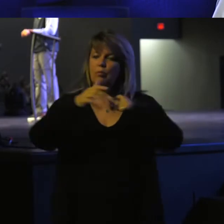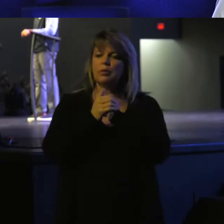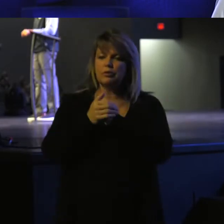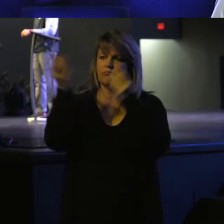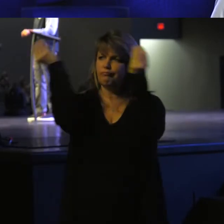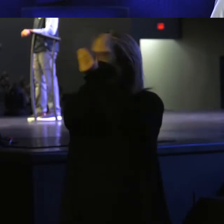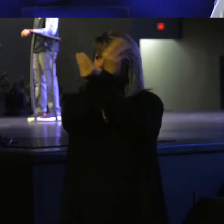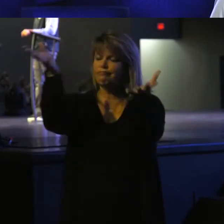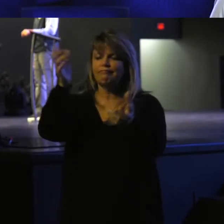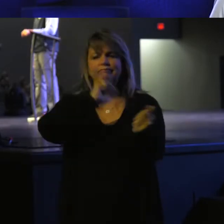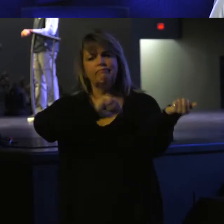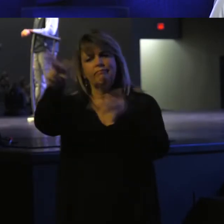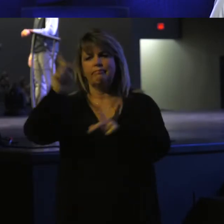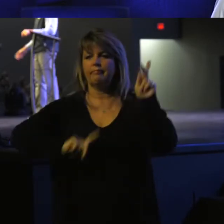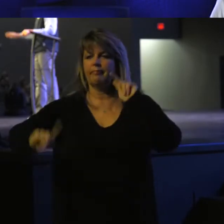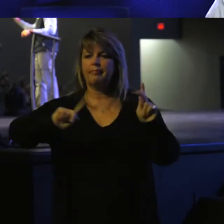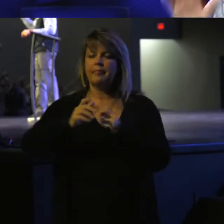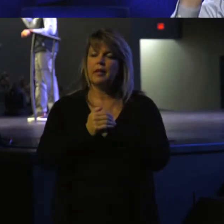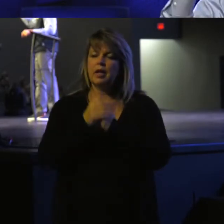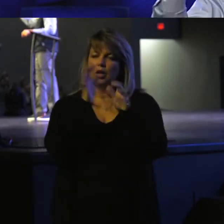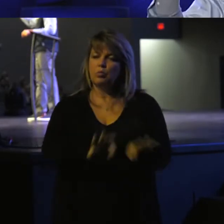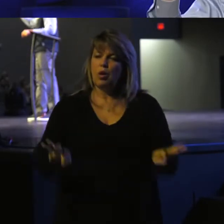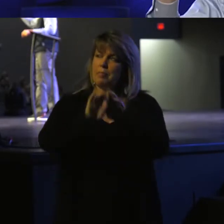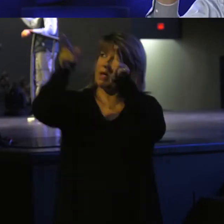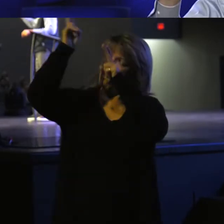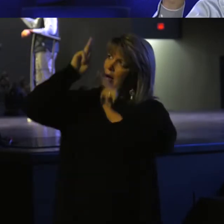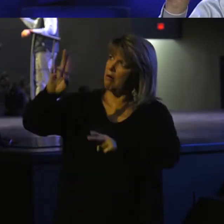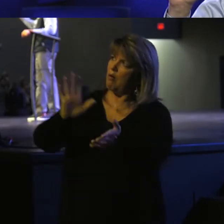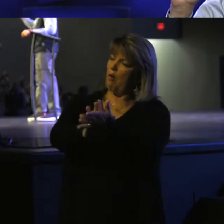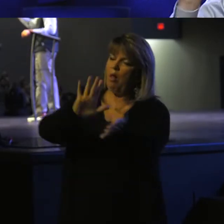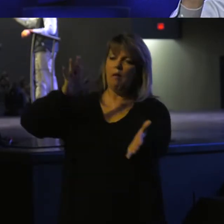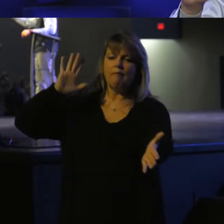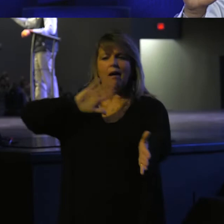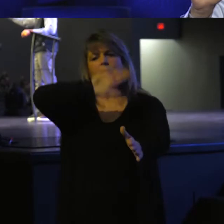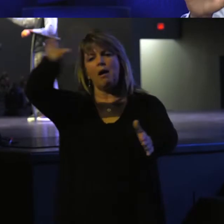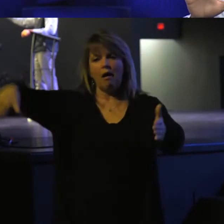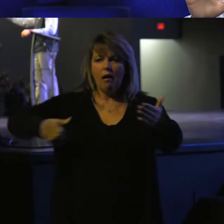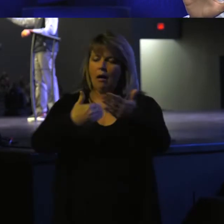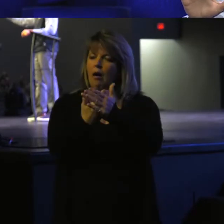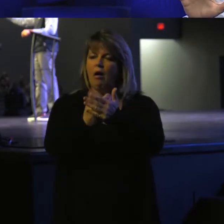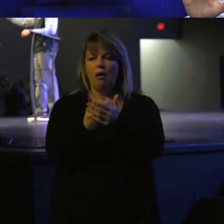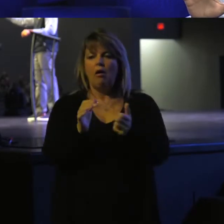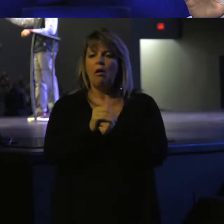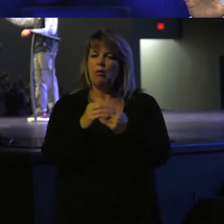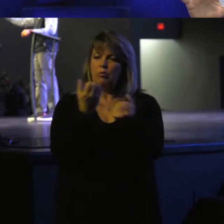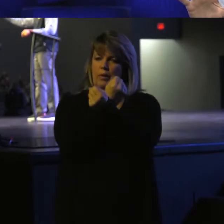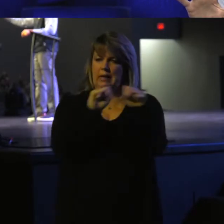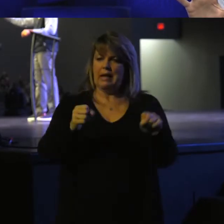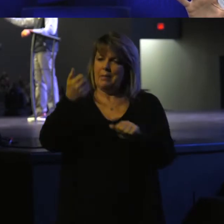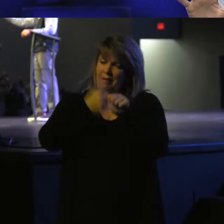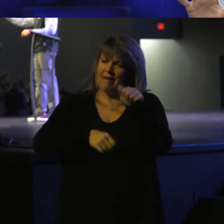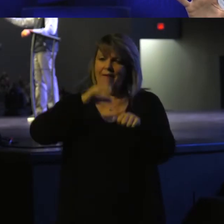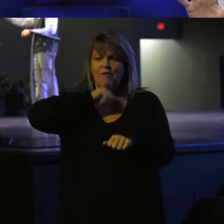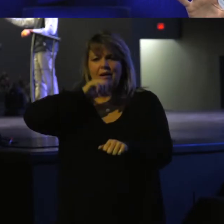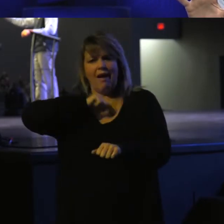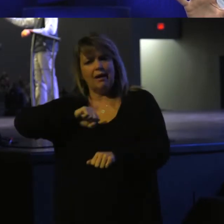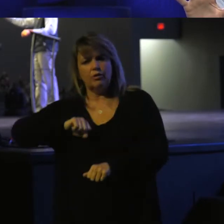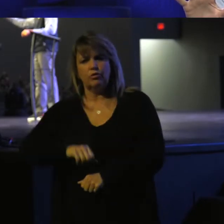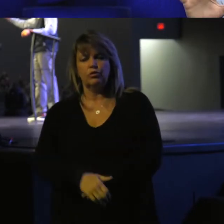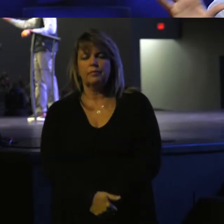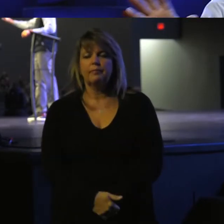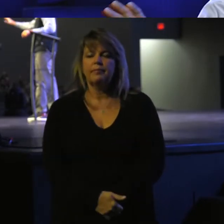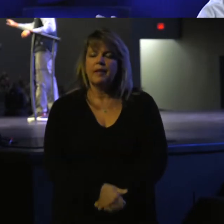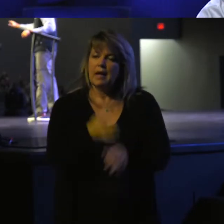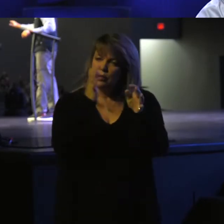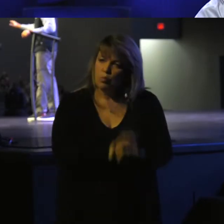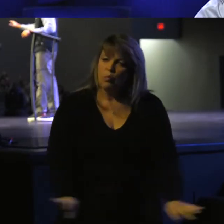men. He's worthy to be honored and glorified by all the redeemed of every age. He